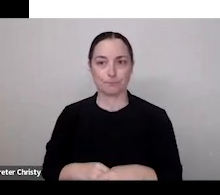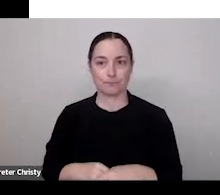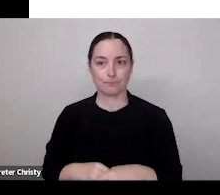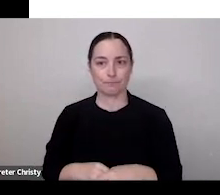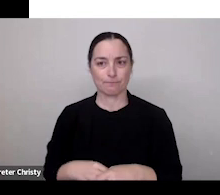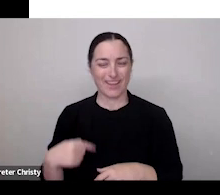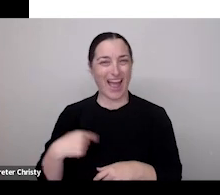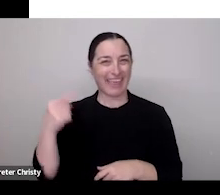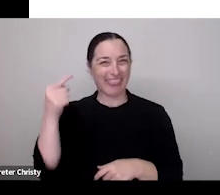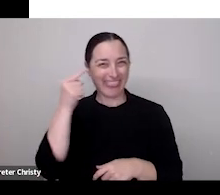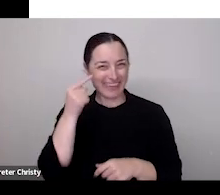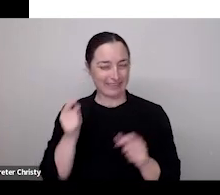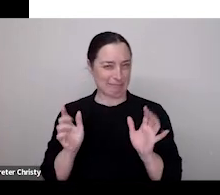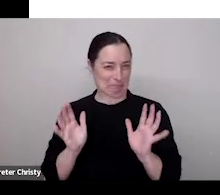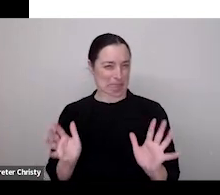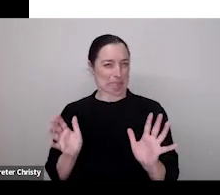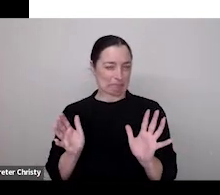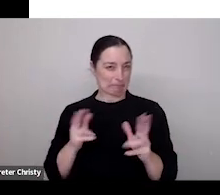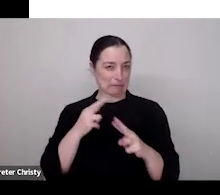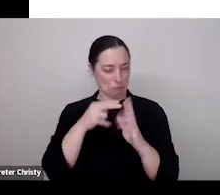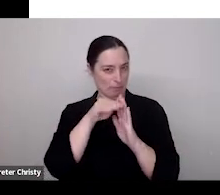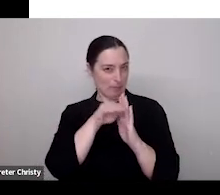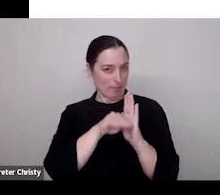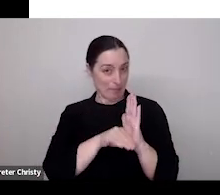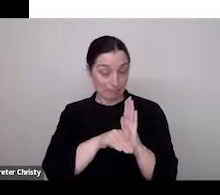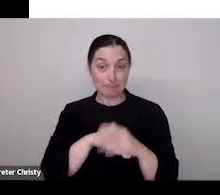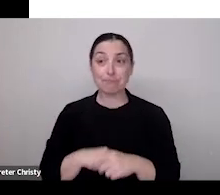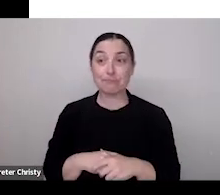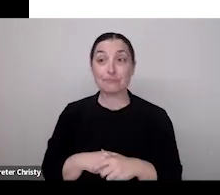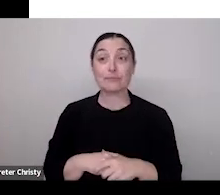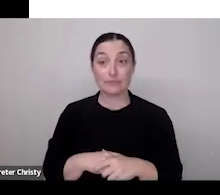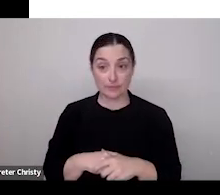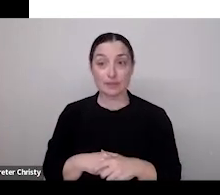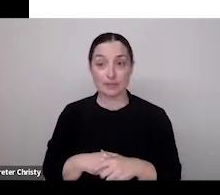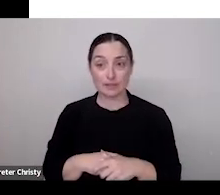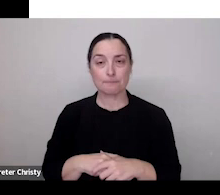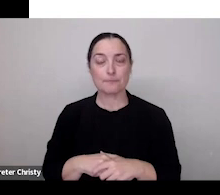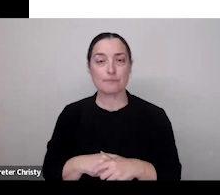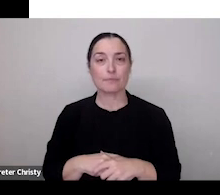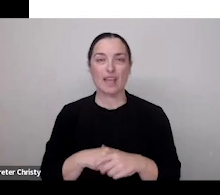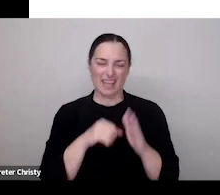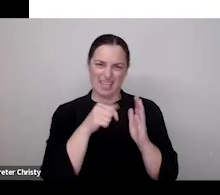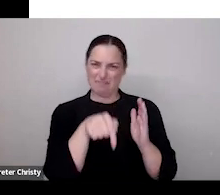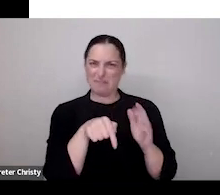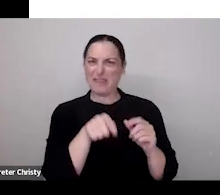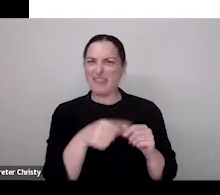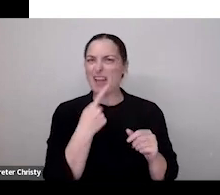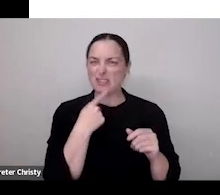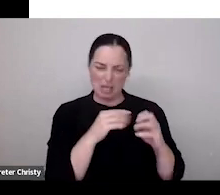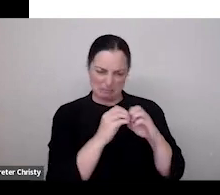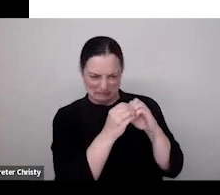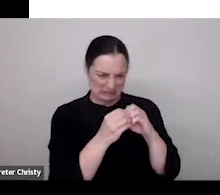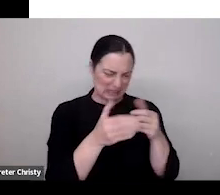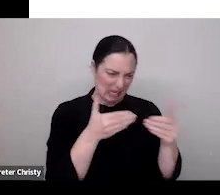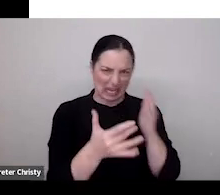does the logistics. Any questions, pop them in the chat as well for logistics, and my team will answer them as